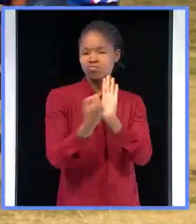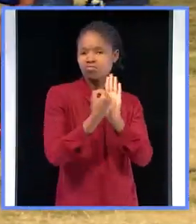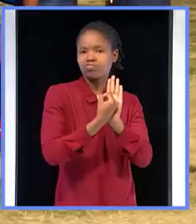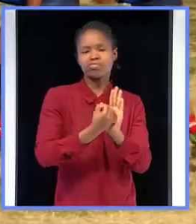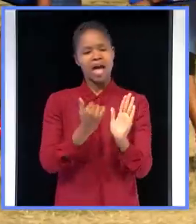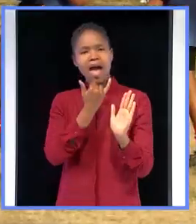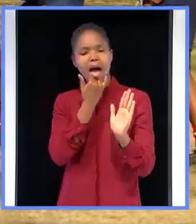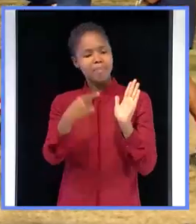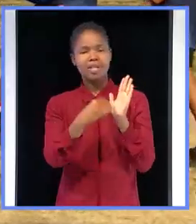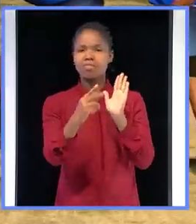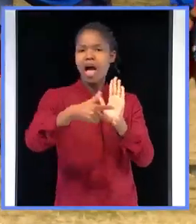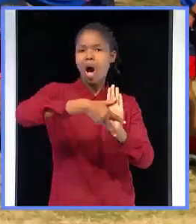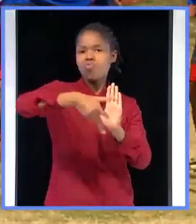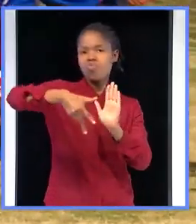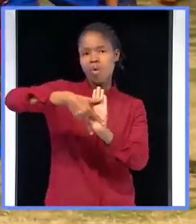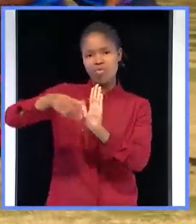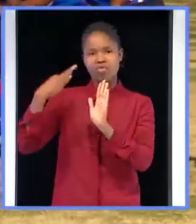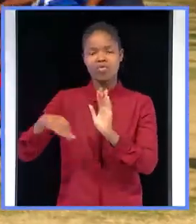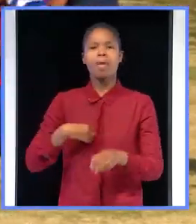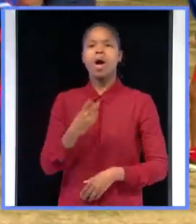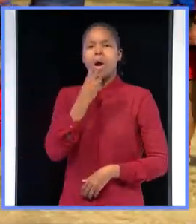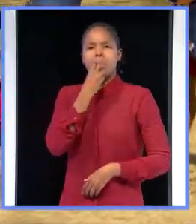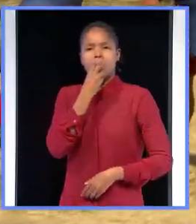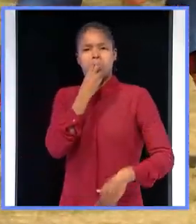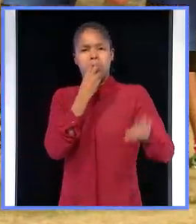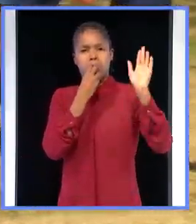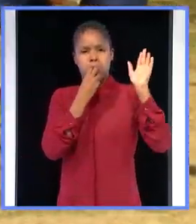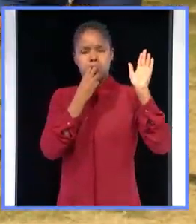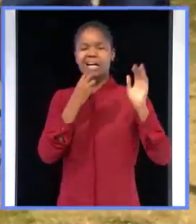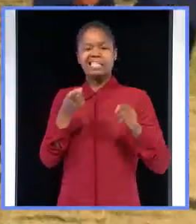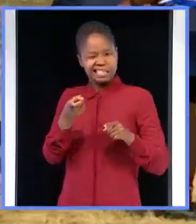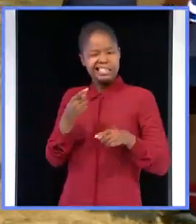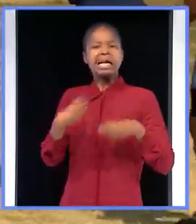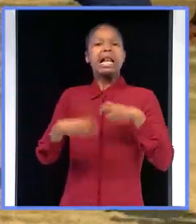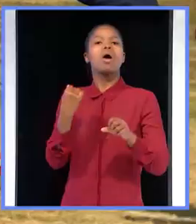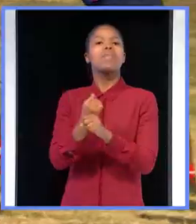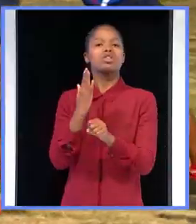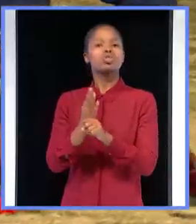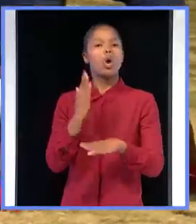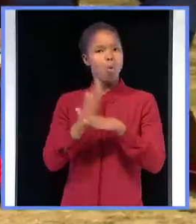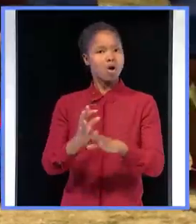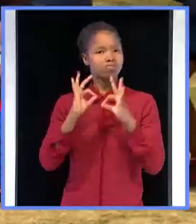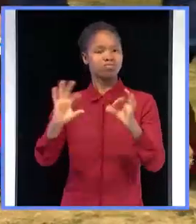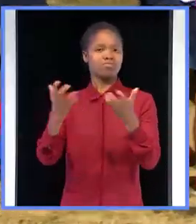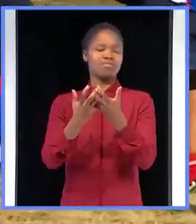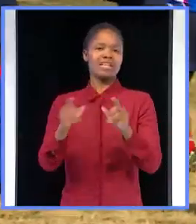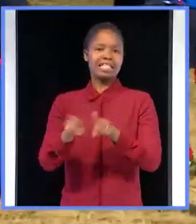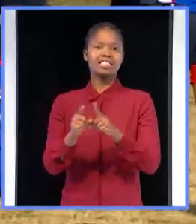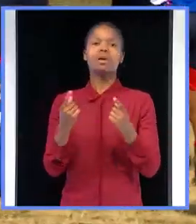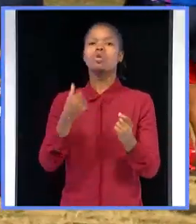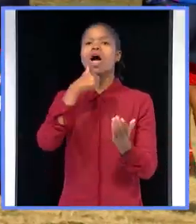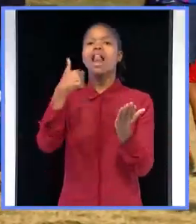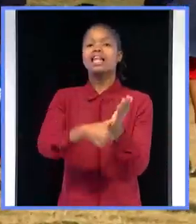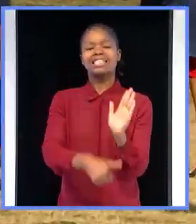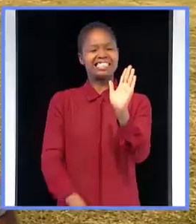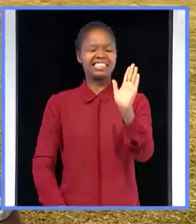happy. But then the ref was just a little bit, it was just to make sure his job is right for his side to put the letter, then